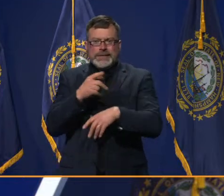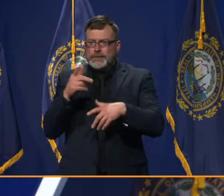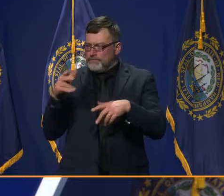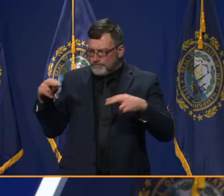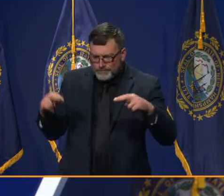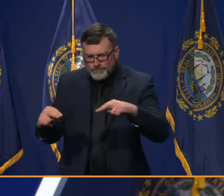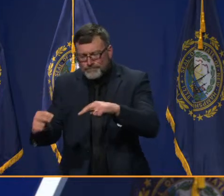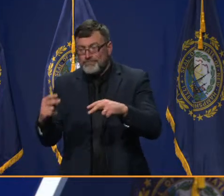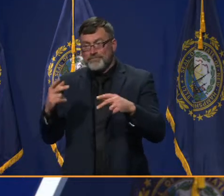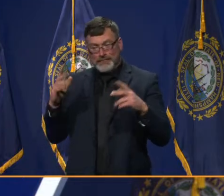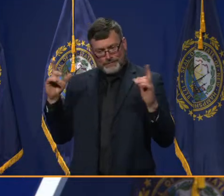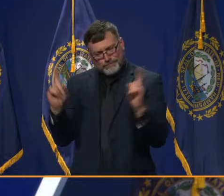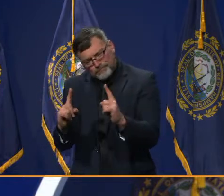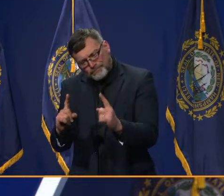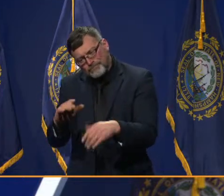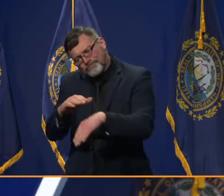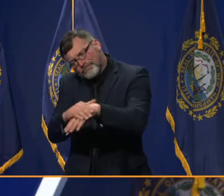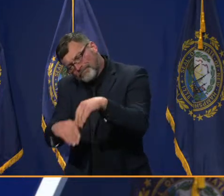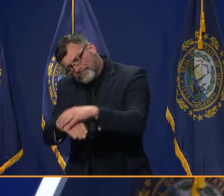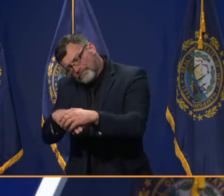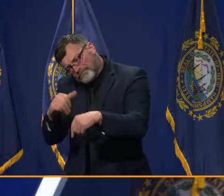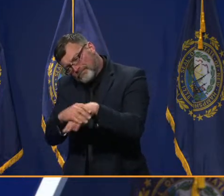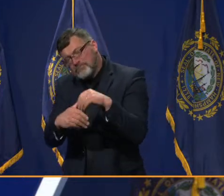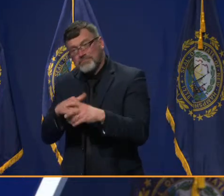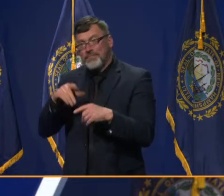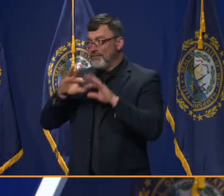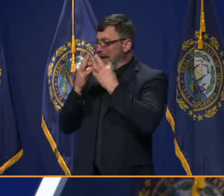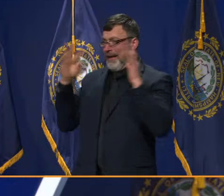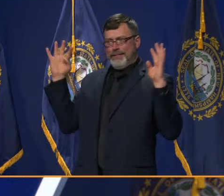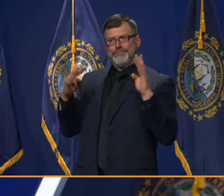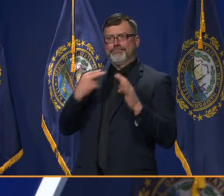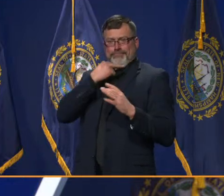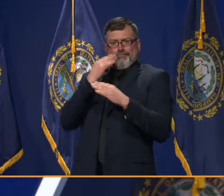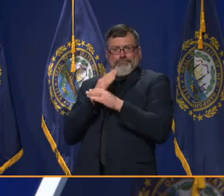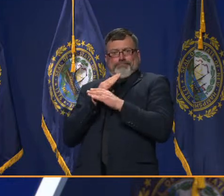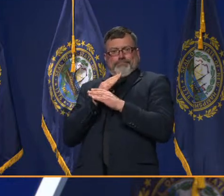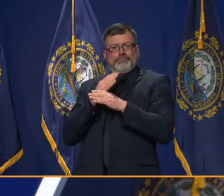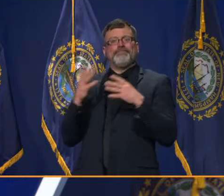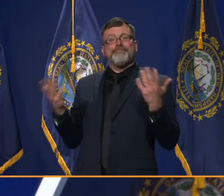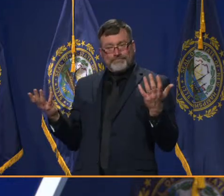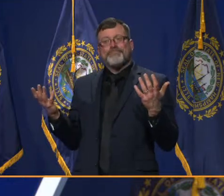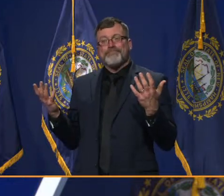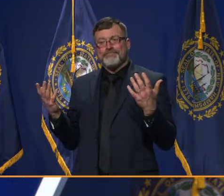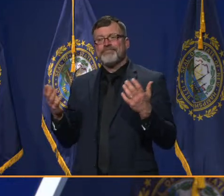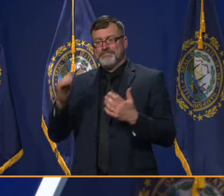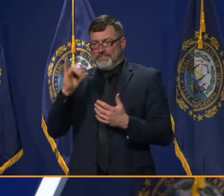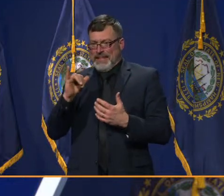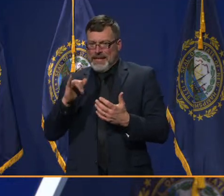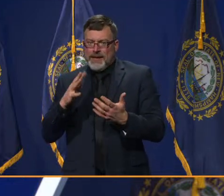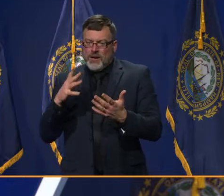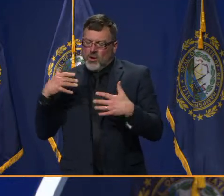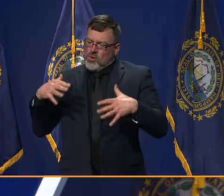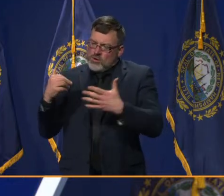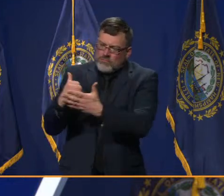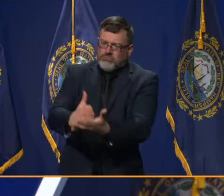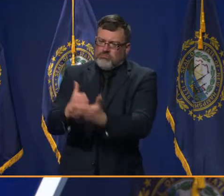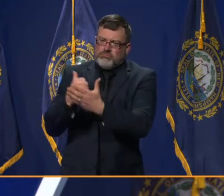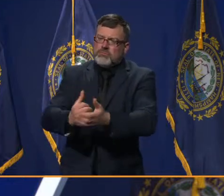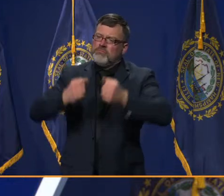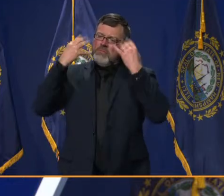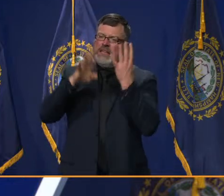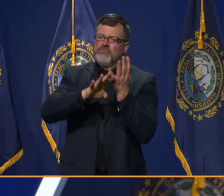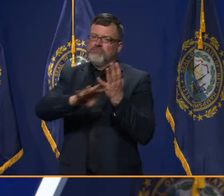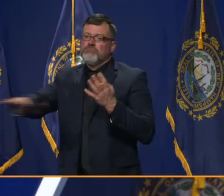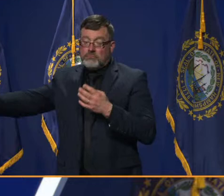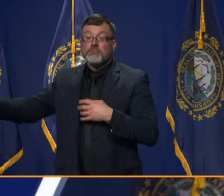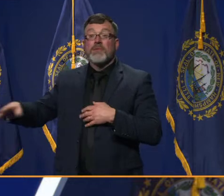families, when their family members weren't able to be there to comfort them, it was Heidi and her team that was there. And as hospital beds filled up and the national